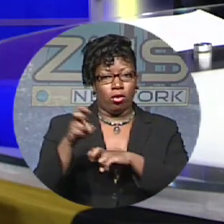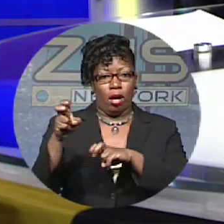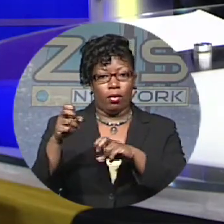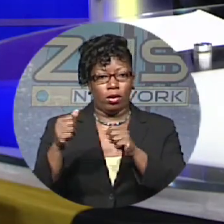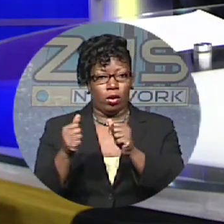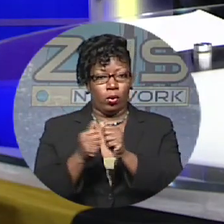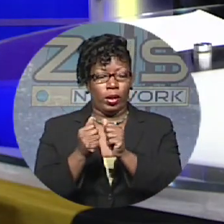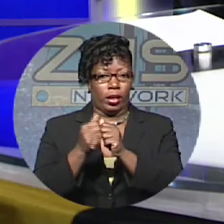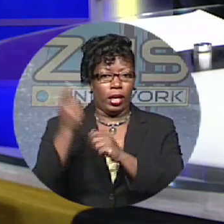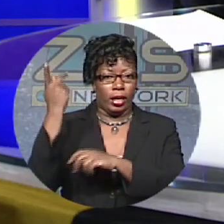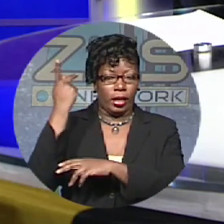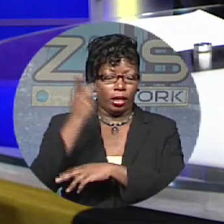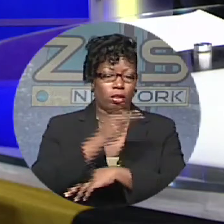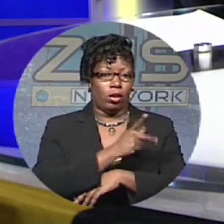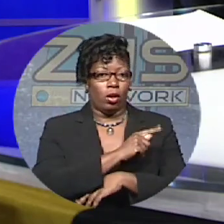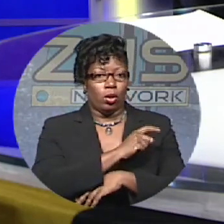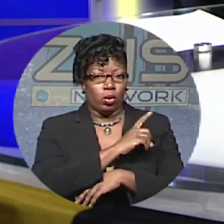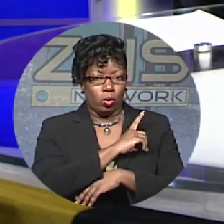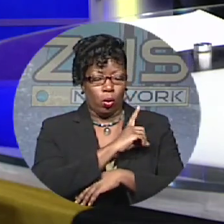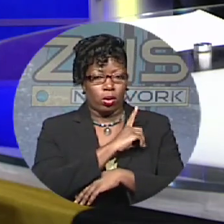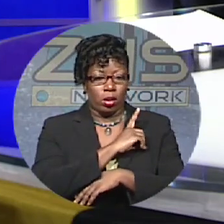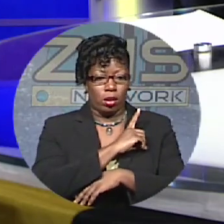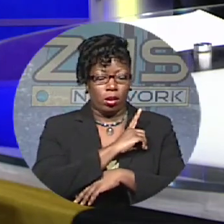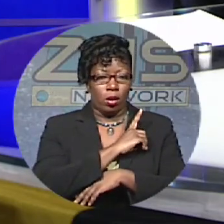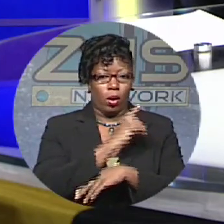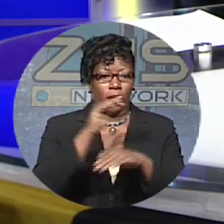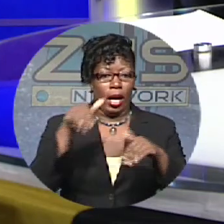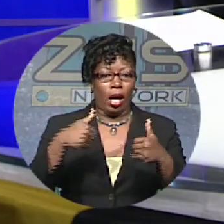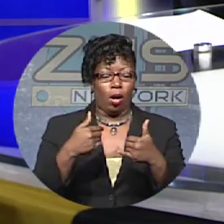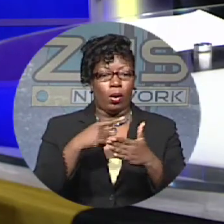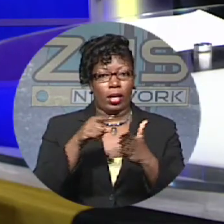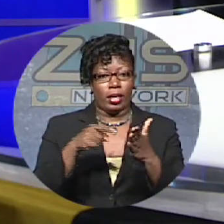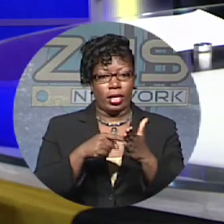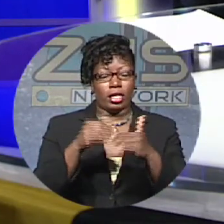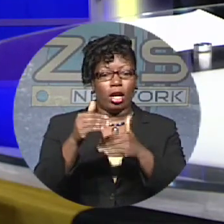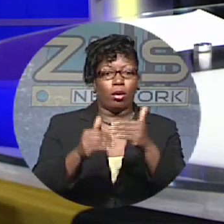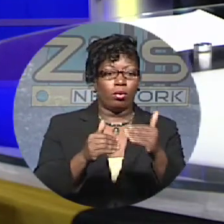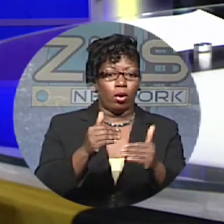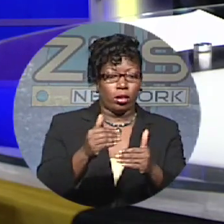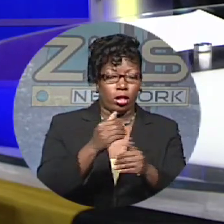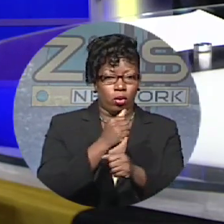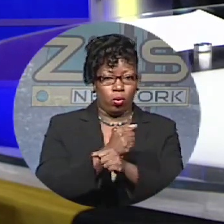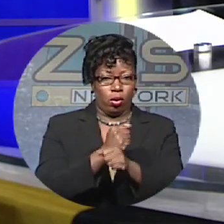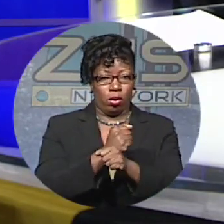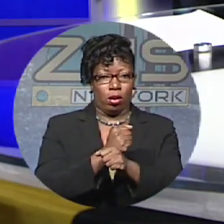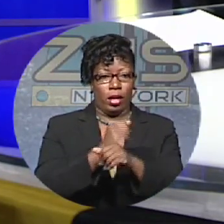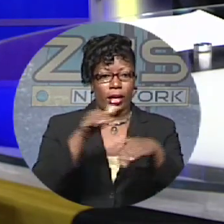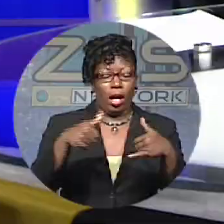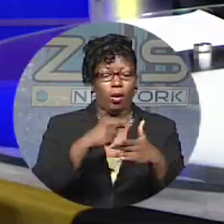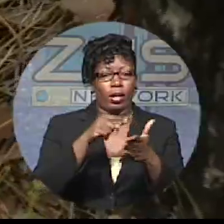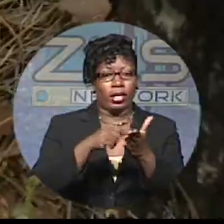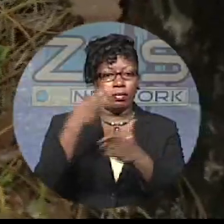Environment, Ken Dorsett, to get a first-hand view of exactly how this process works and the potential benefits for Bahamians.